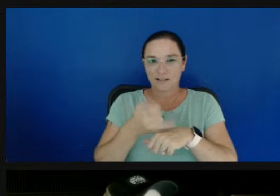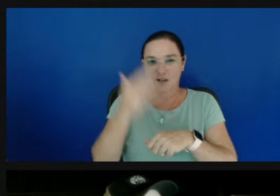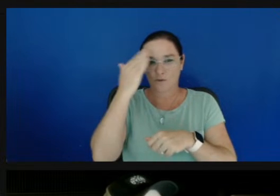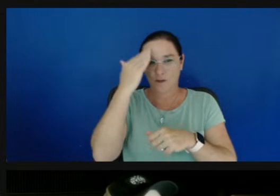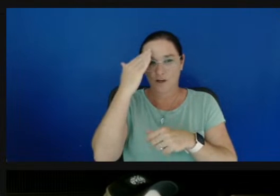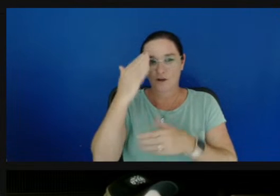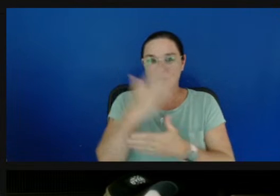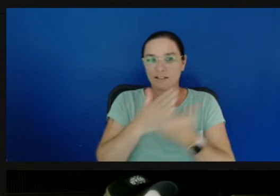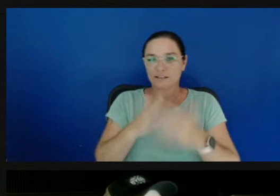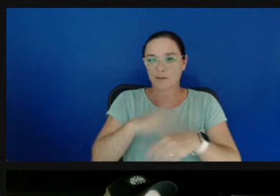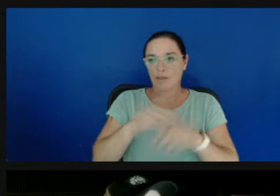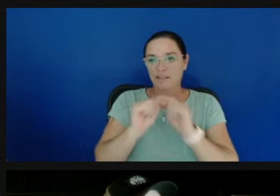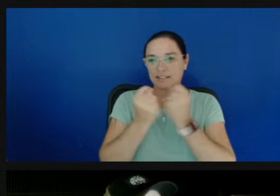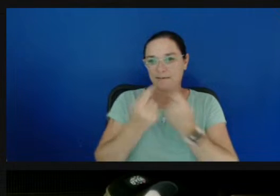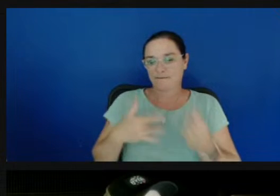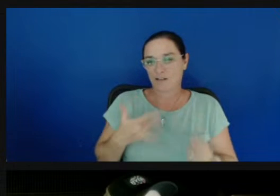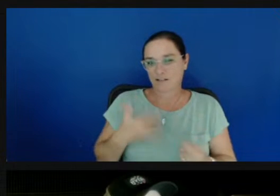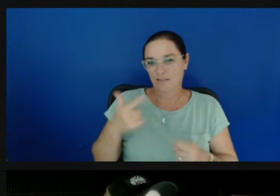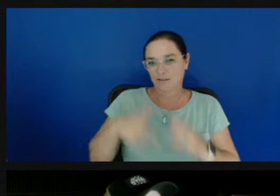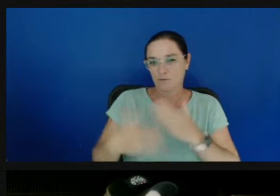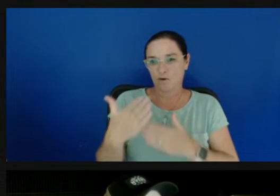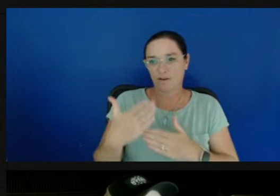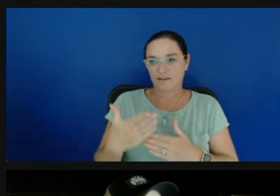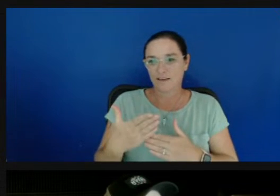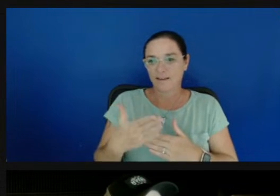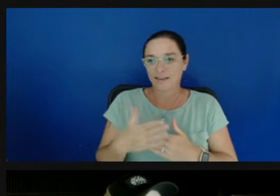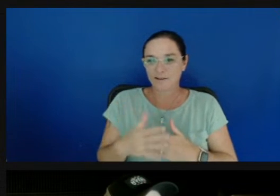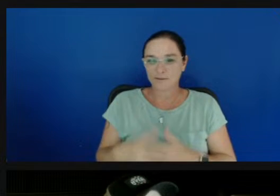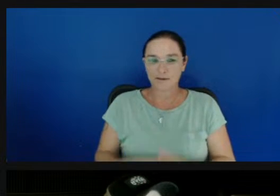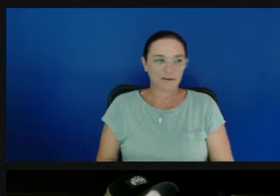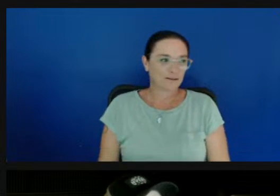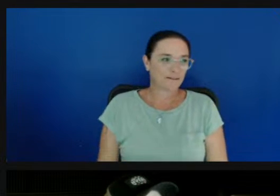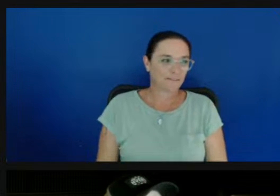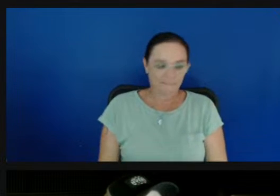on our team felt it this morning.